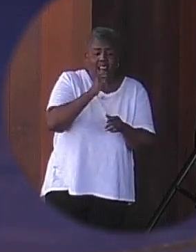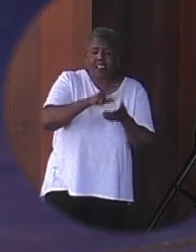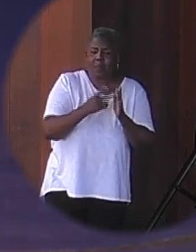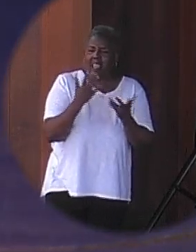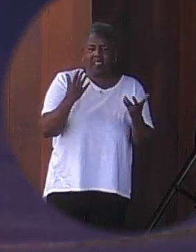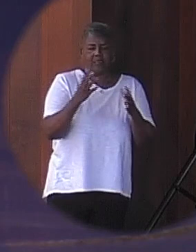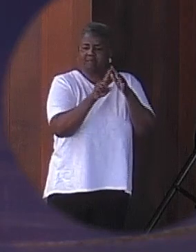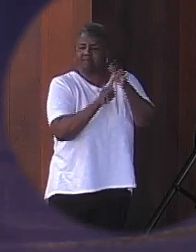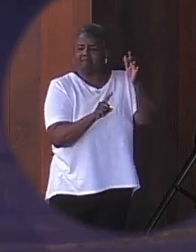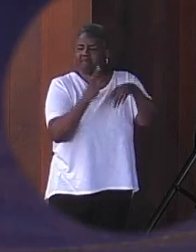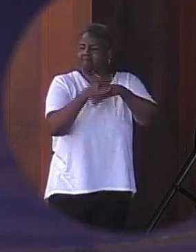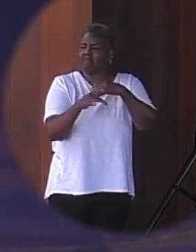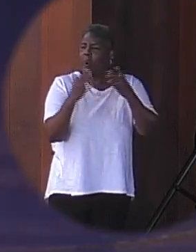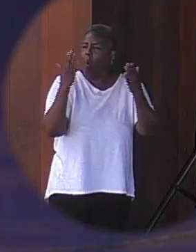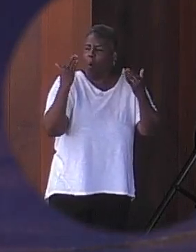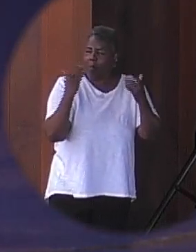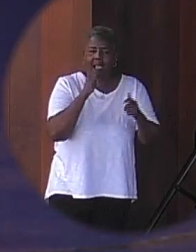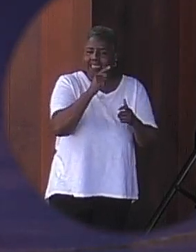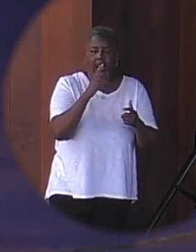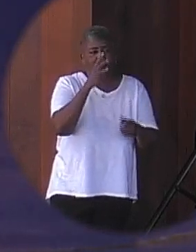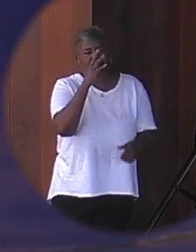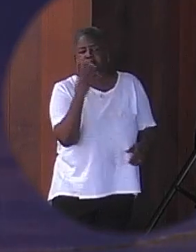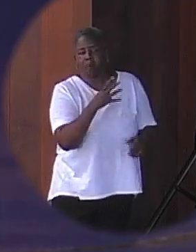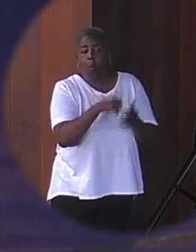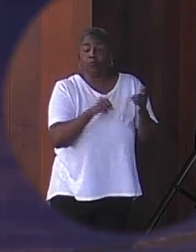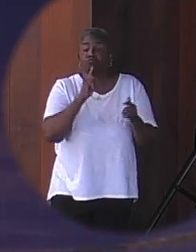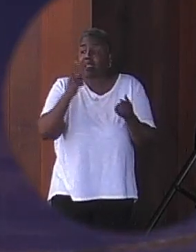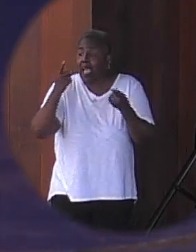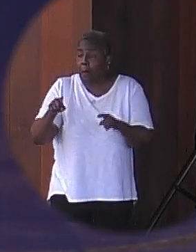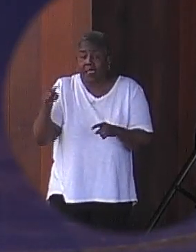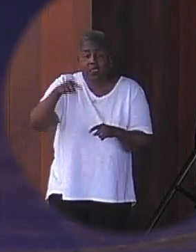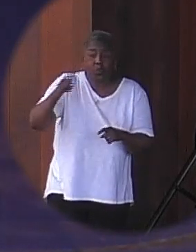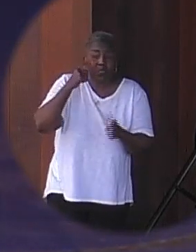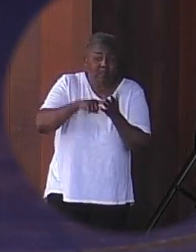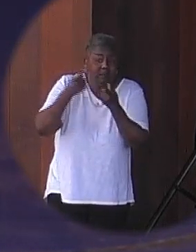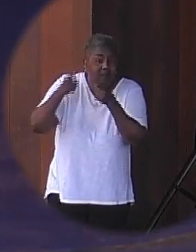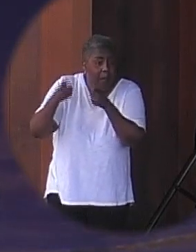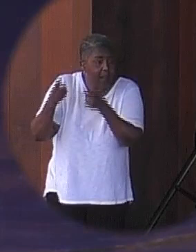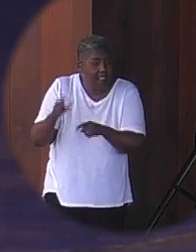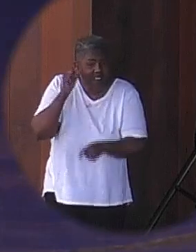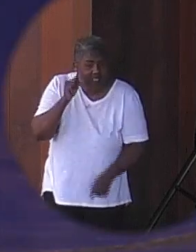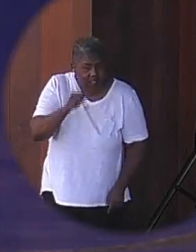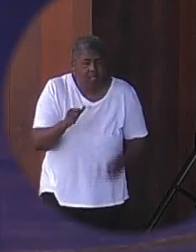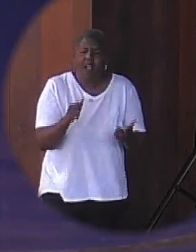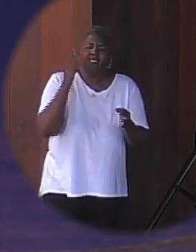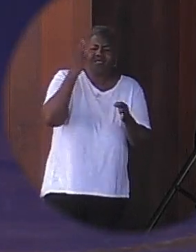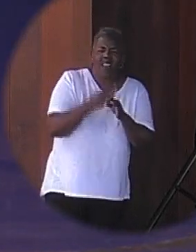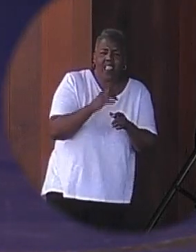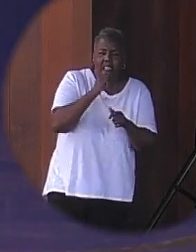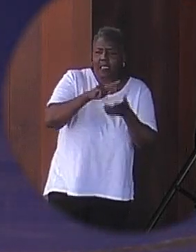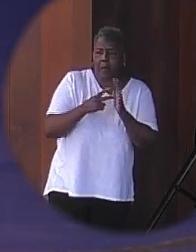empty hope. Faith is not a denial of the reality in which you live. Faith does not